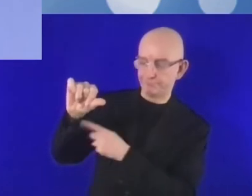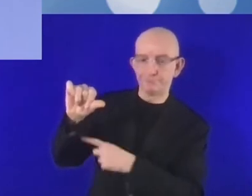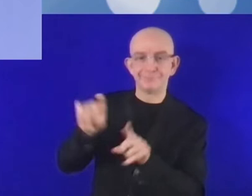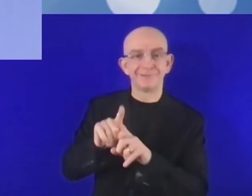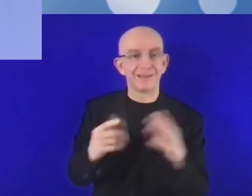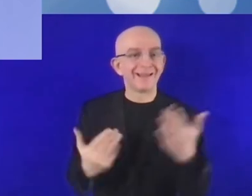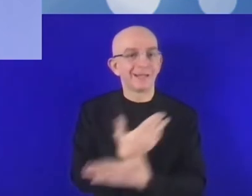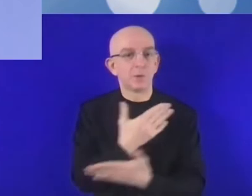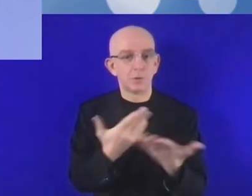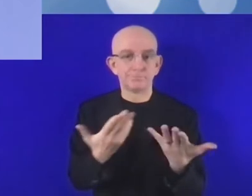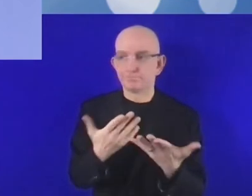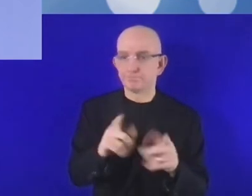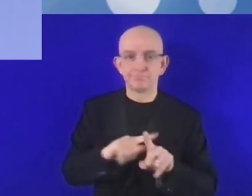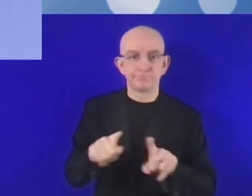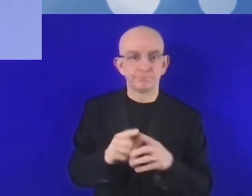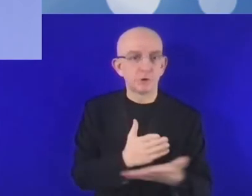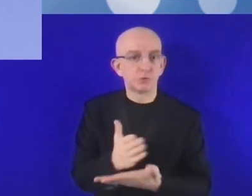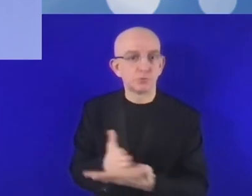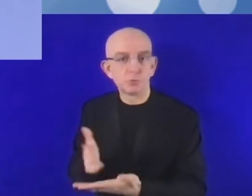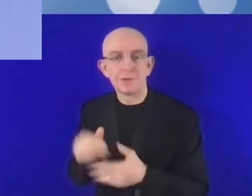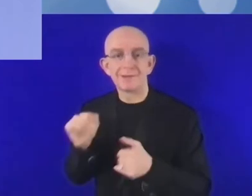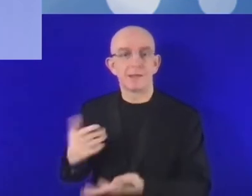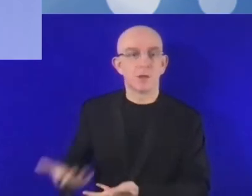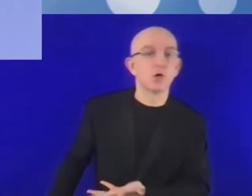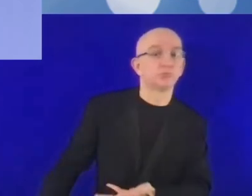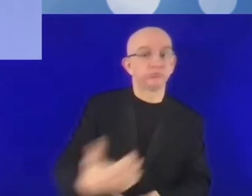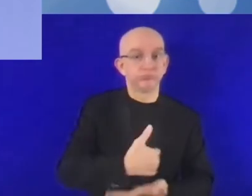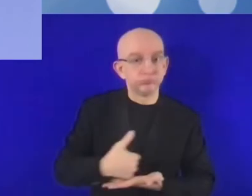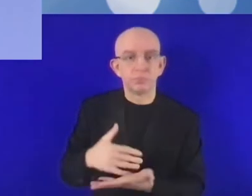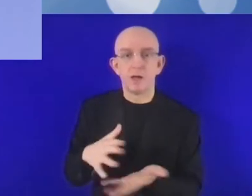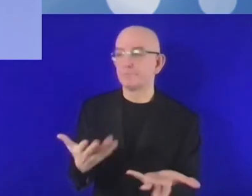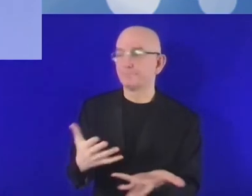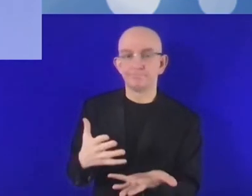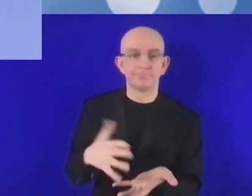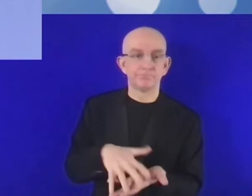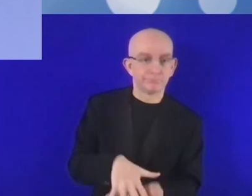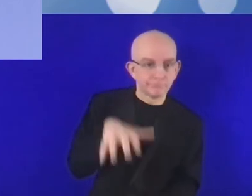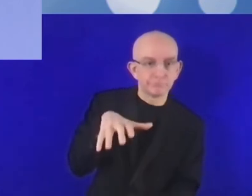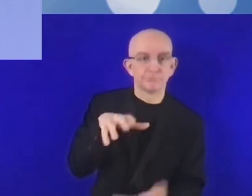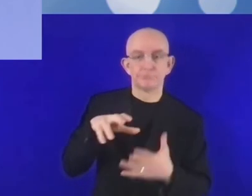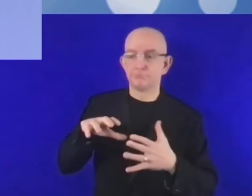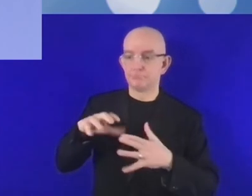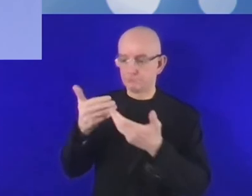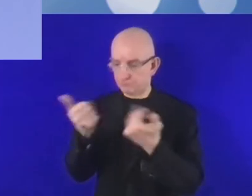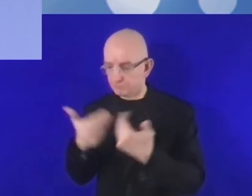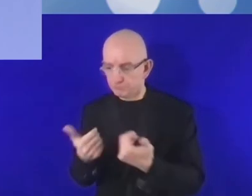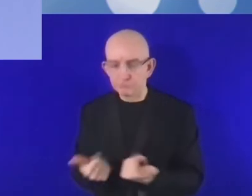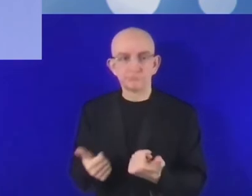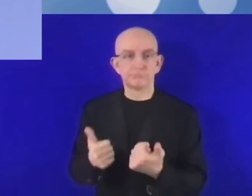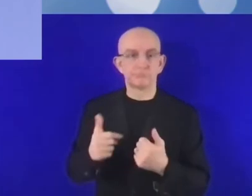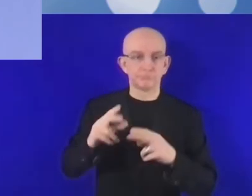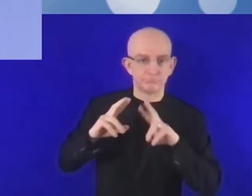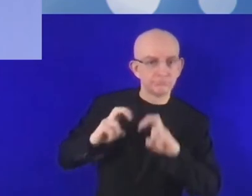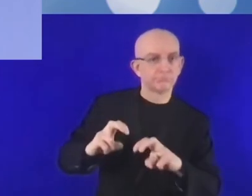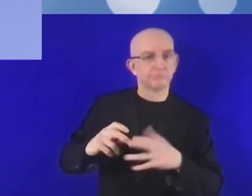call up collaboration of all smes so we have to take it in a very